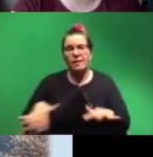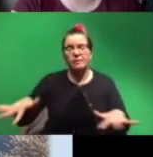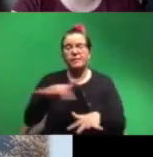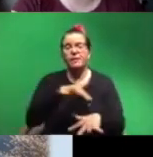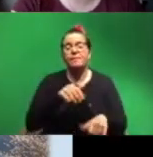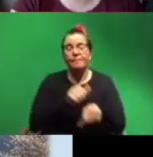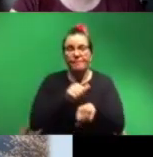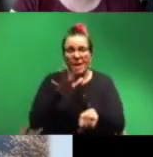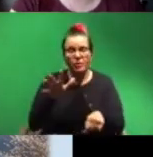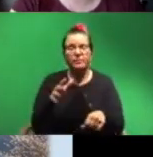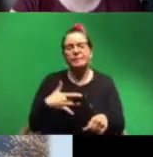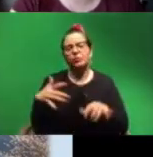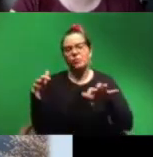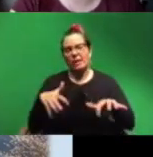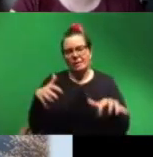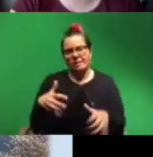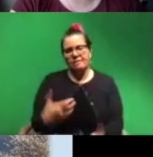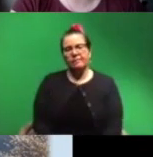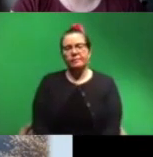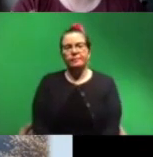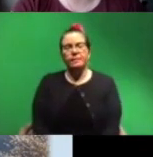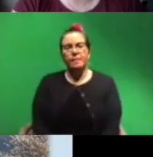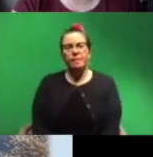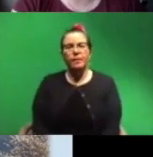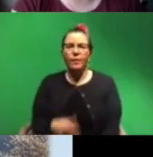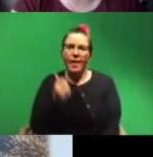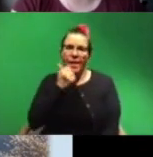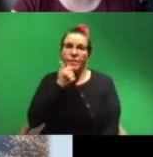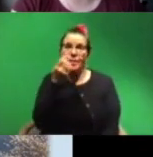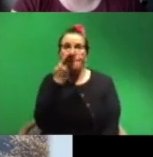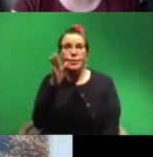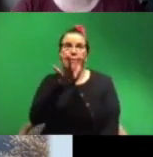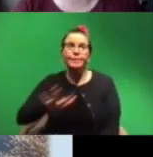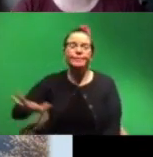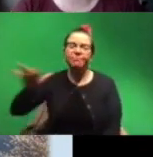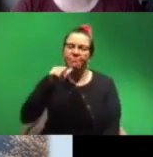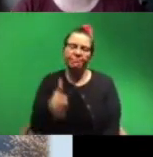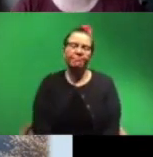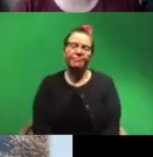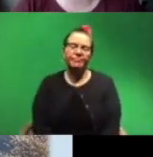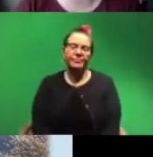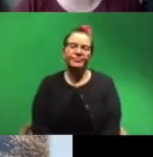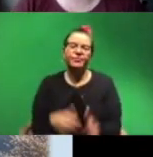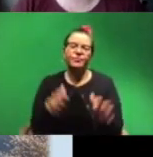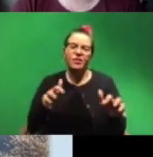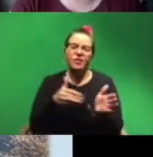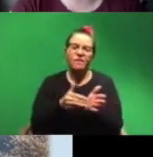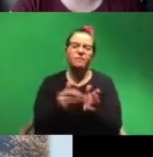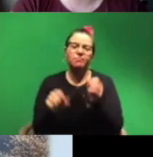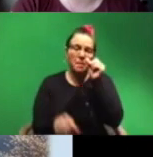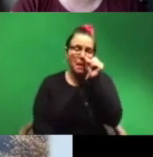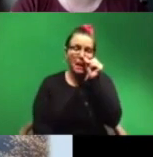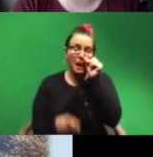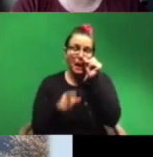it's quite rainy. So not every day was blue skies. We got quite a lot of rain showers as well. And these